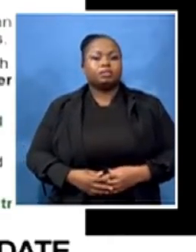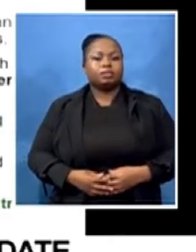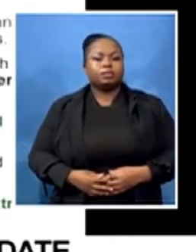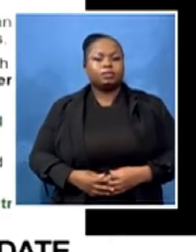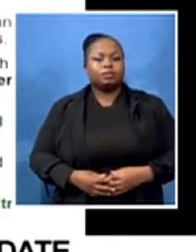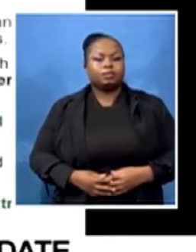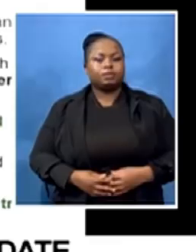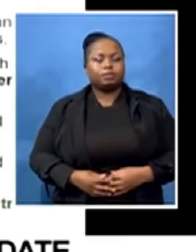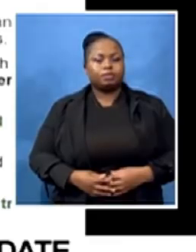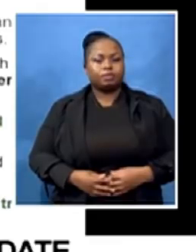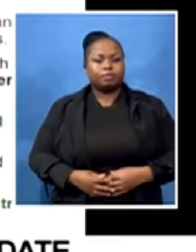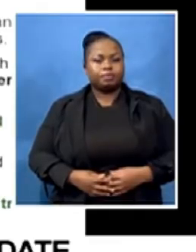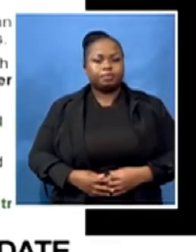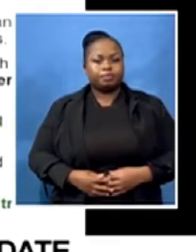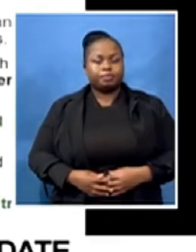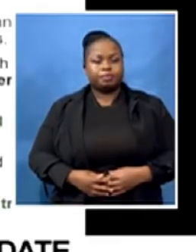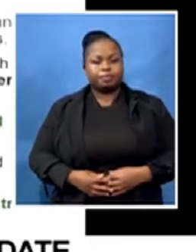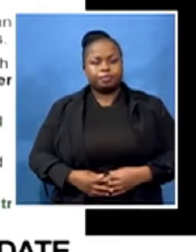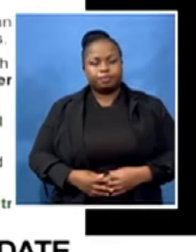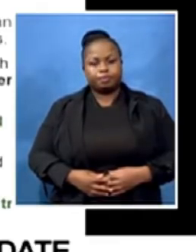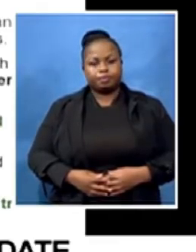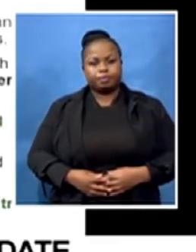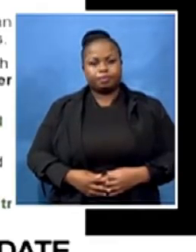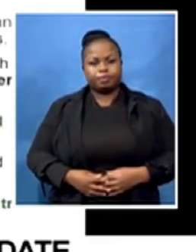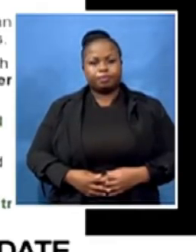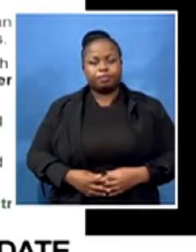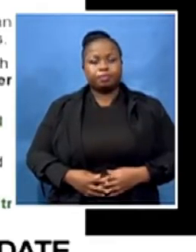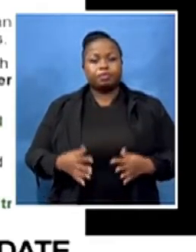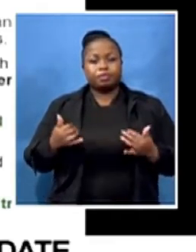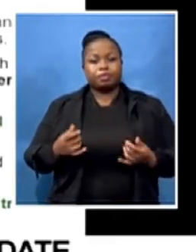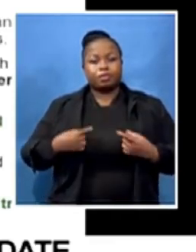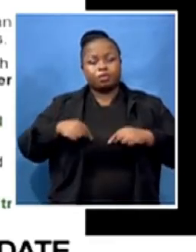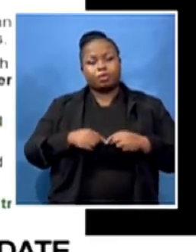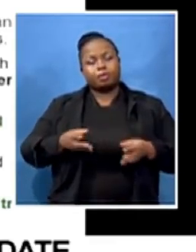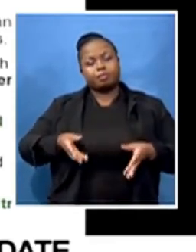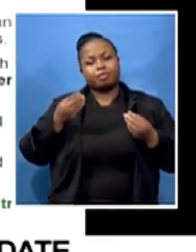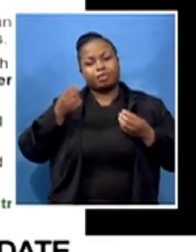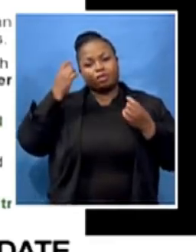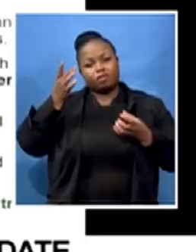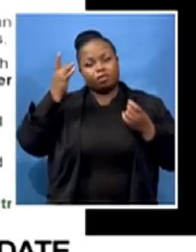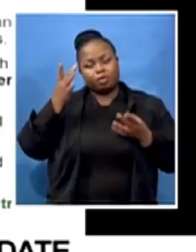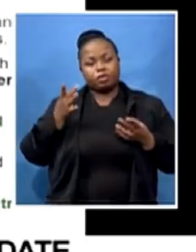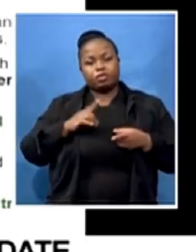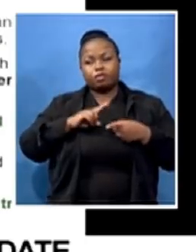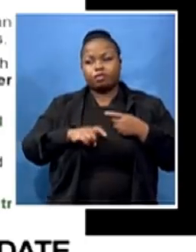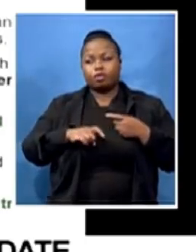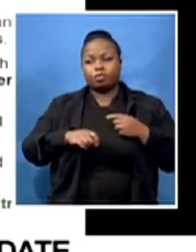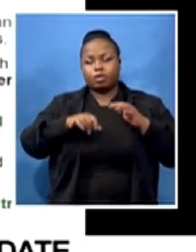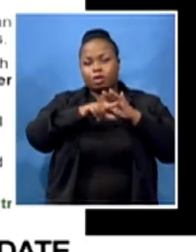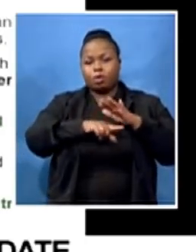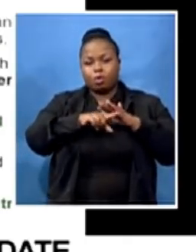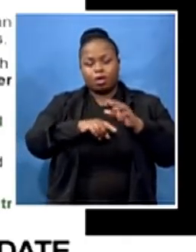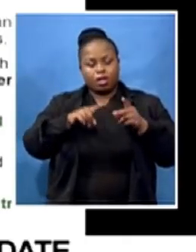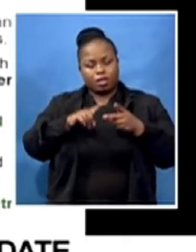local. And we get information from the local and the districts, which cascades up. And of